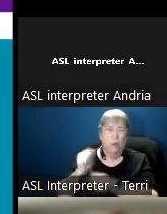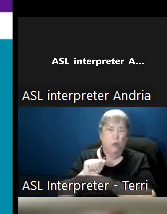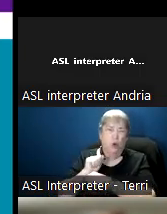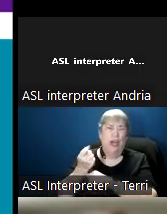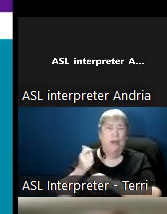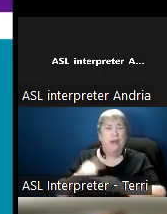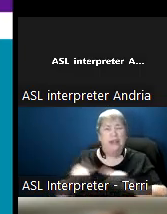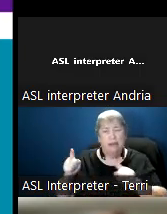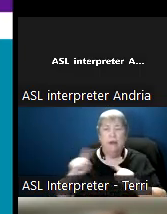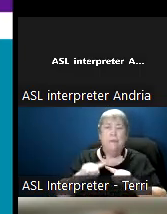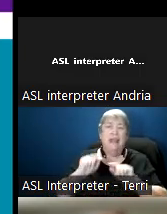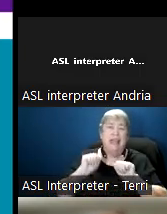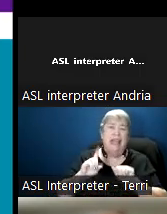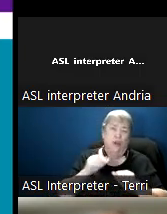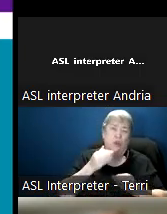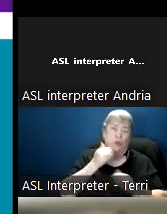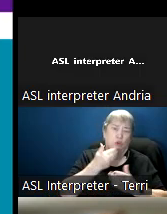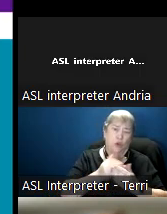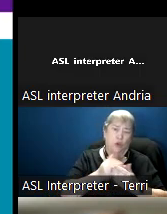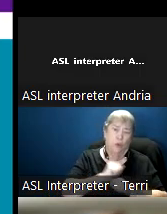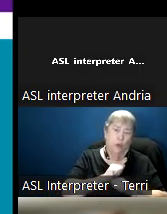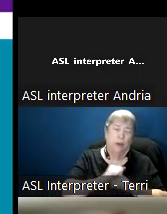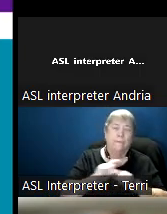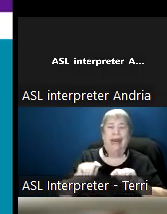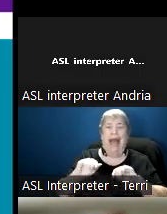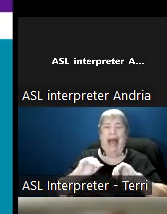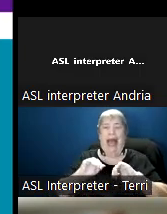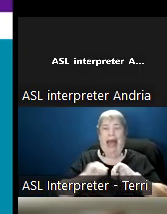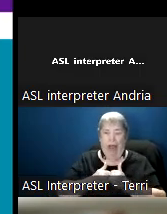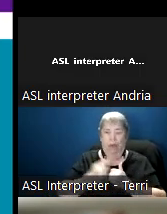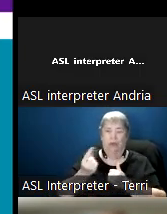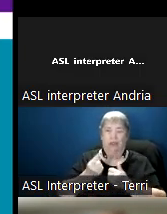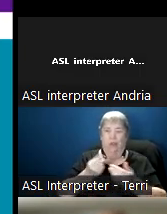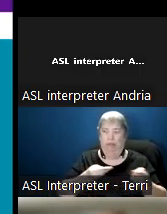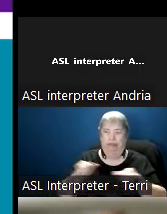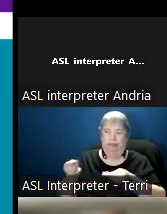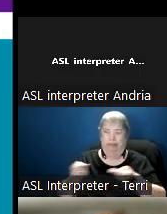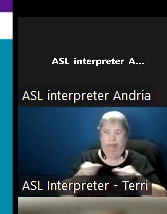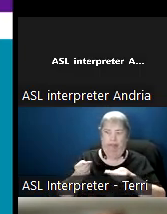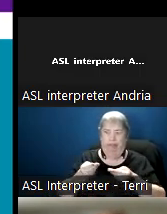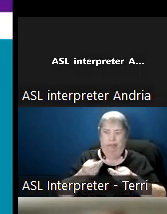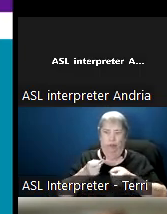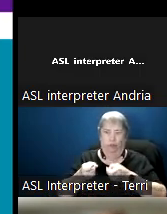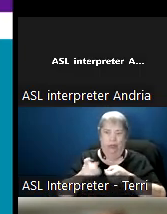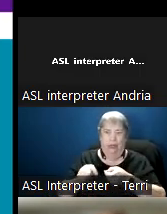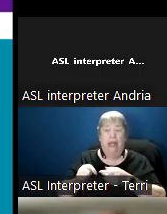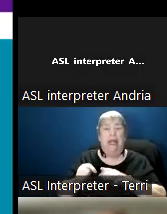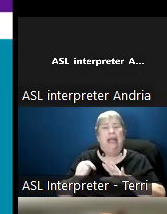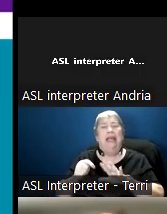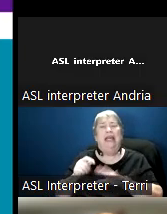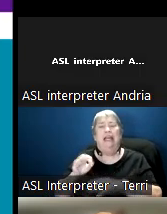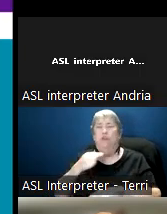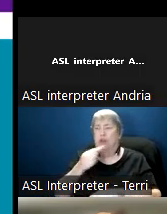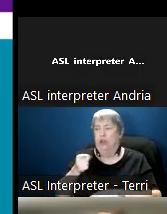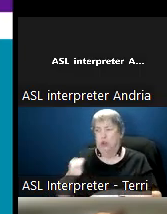good work. It's just a matter of how it's facilitated, and really looking at, if you tell somebody you're a